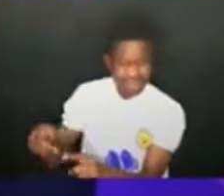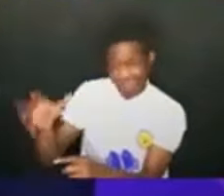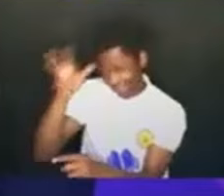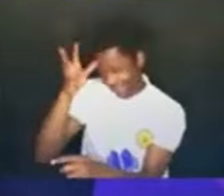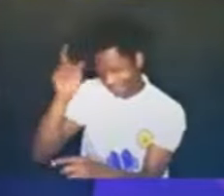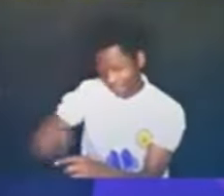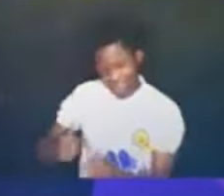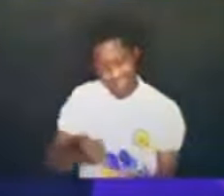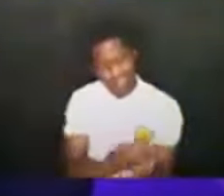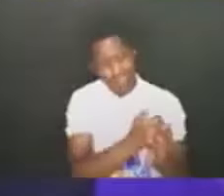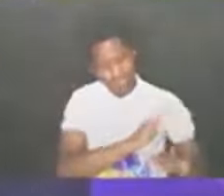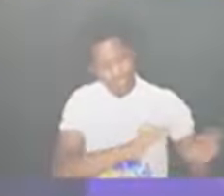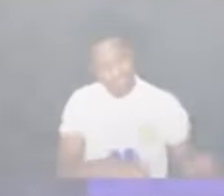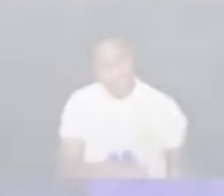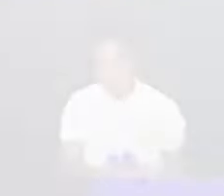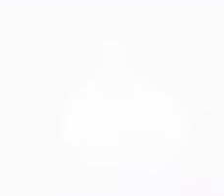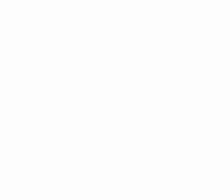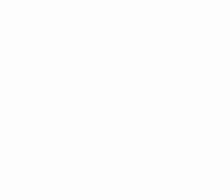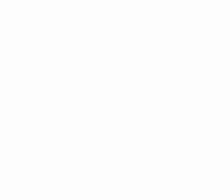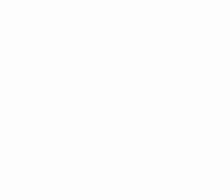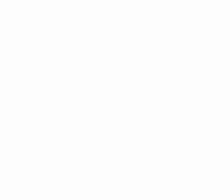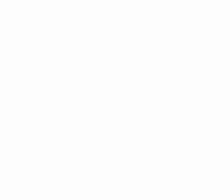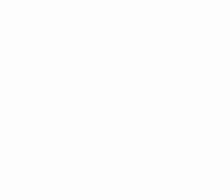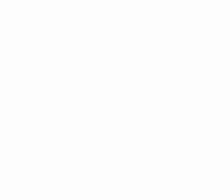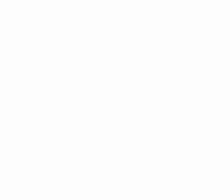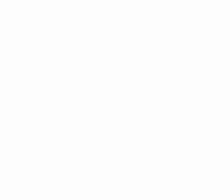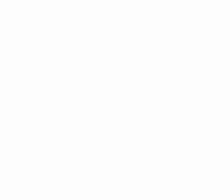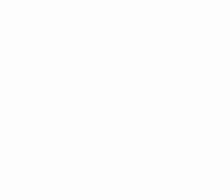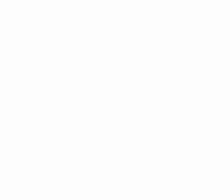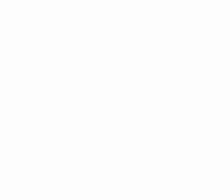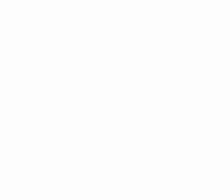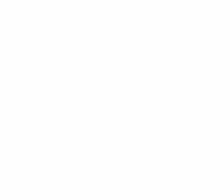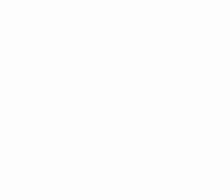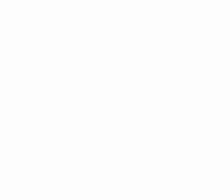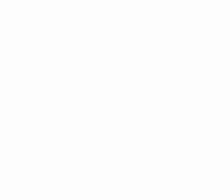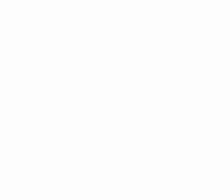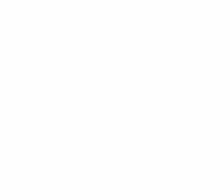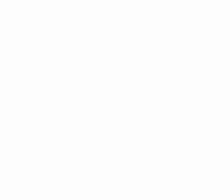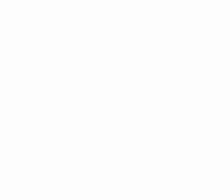children to meet their challenges. Nso so aye eje ese wo aboa won manso no timi so won so won hawo.